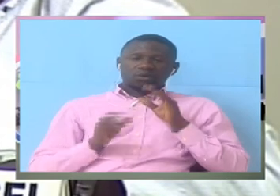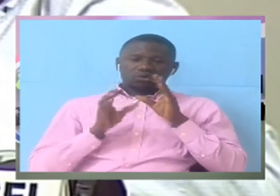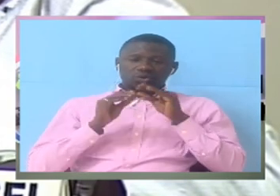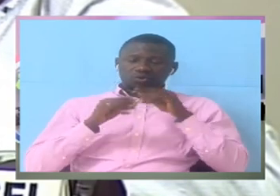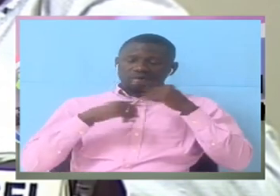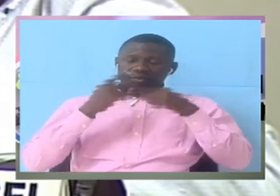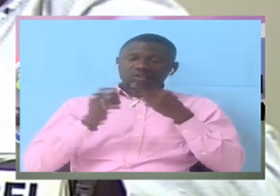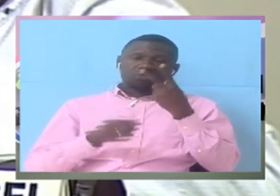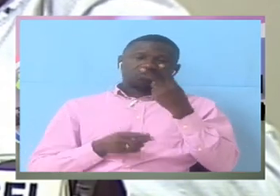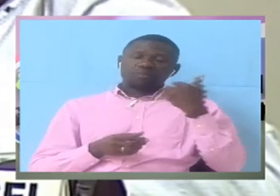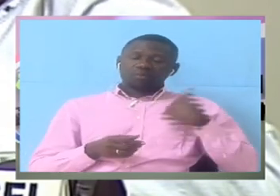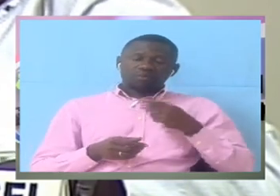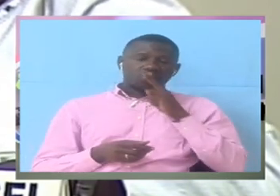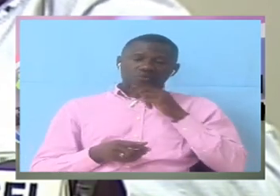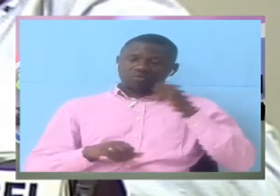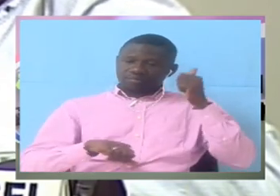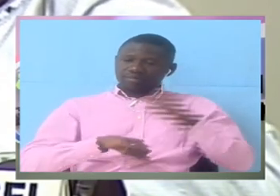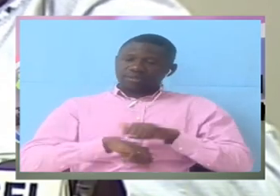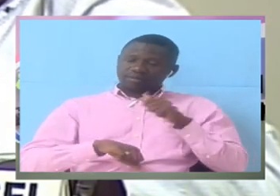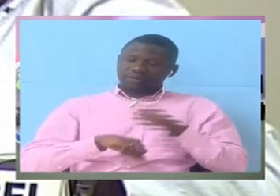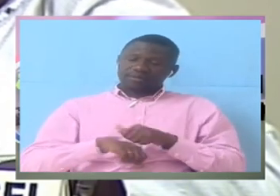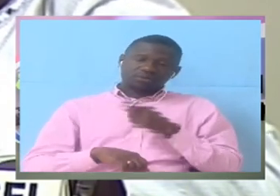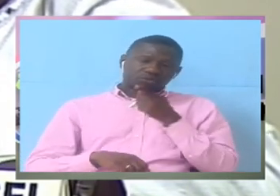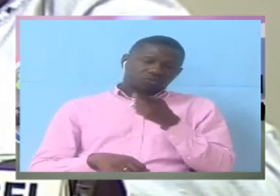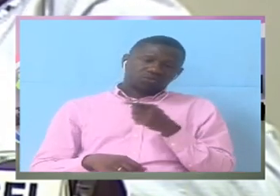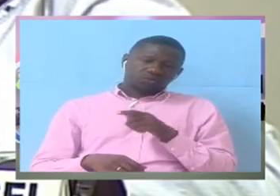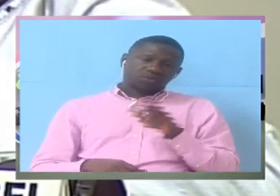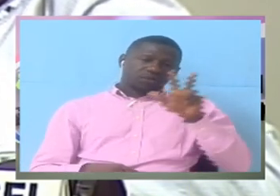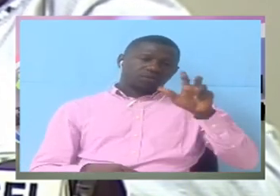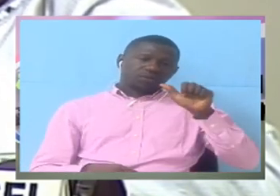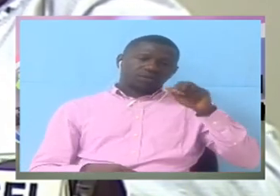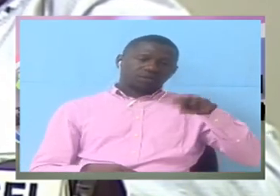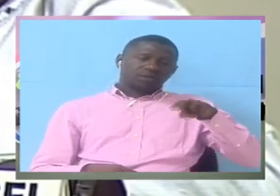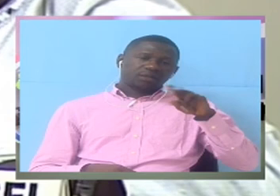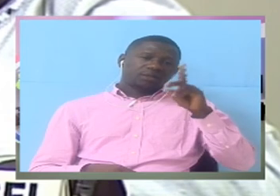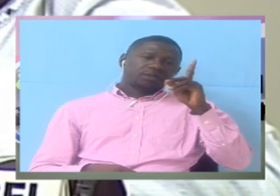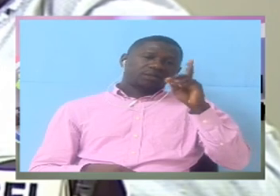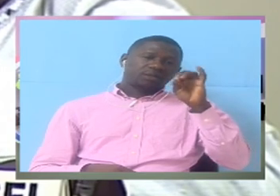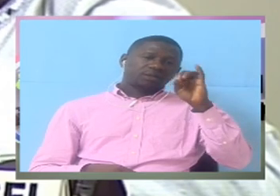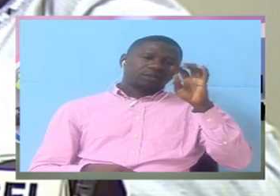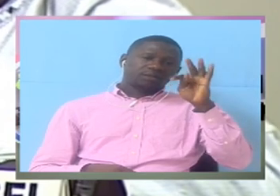who have beaten you. Yes. Wonderful. Amodu Kan.